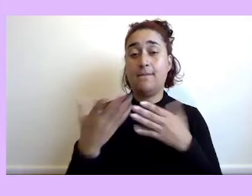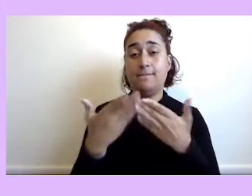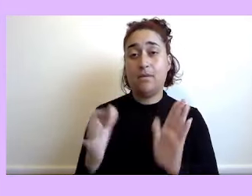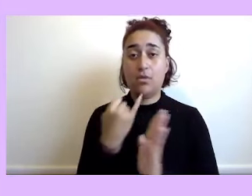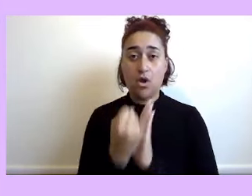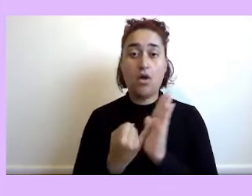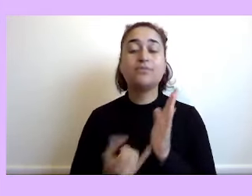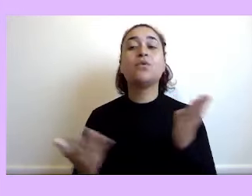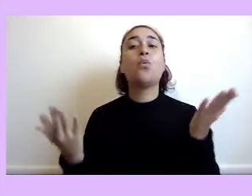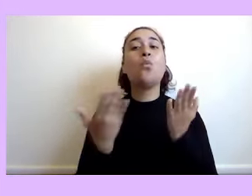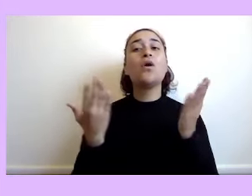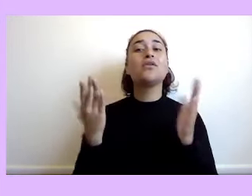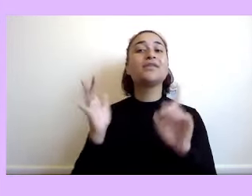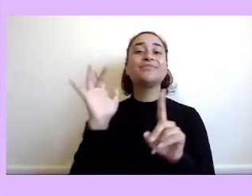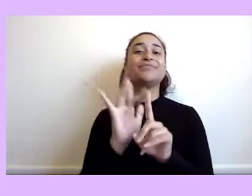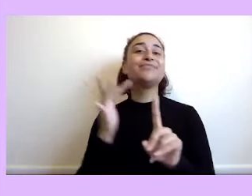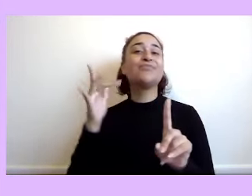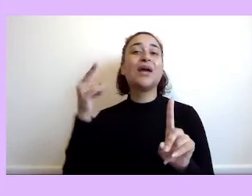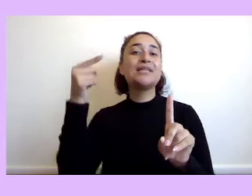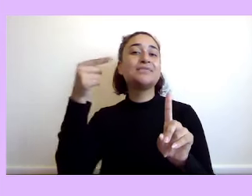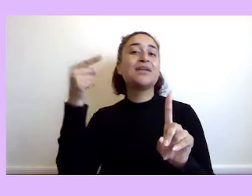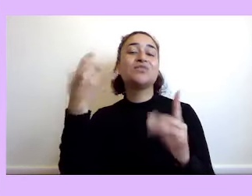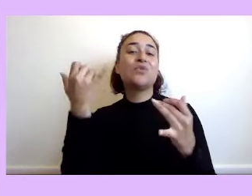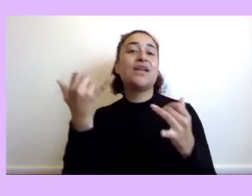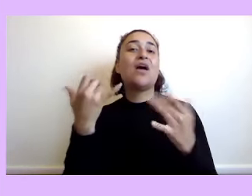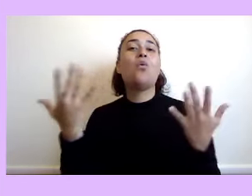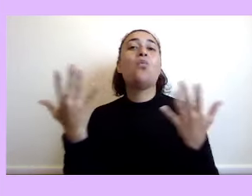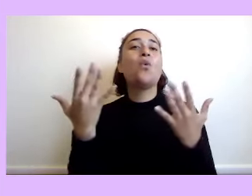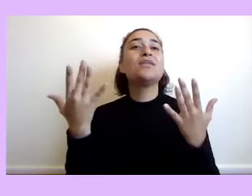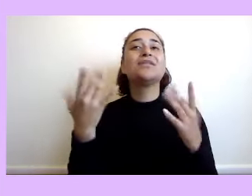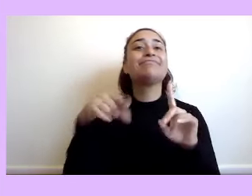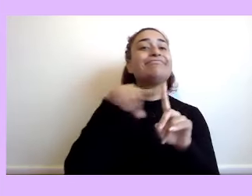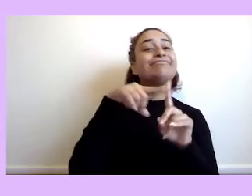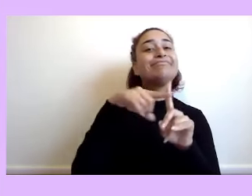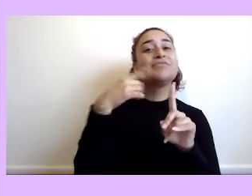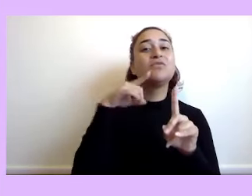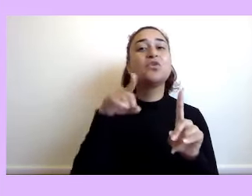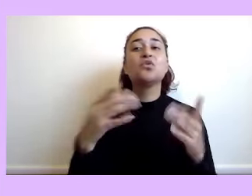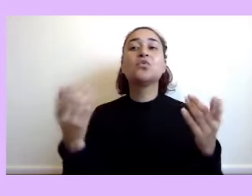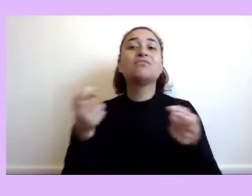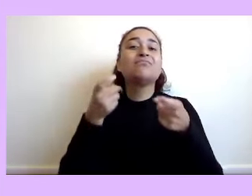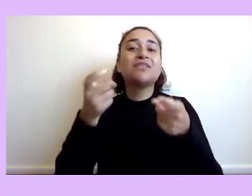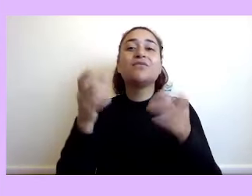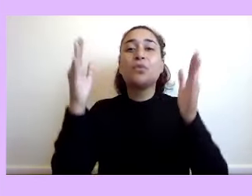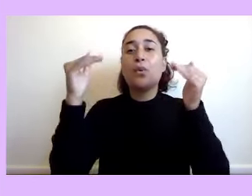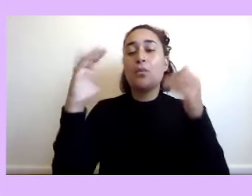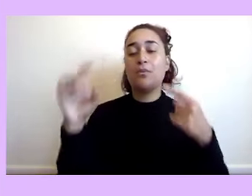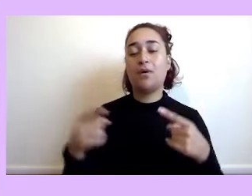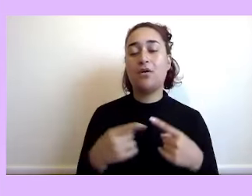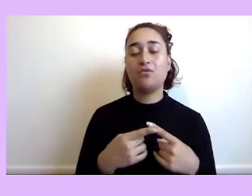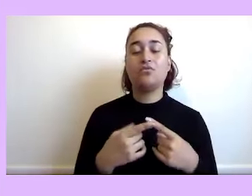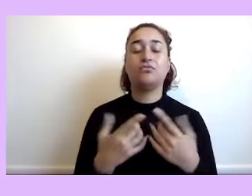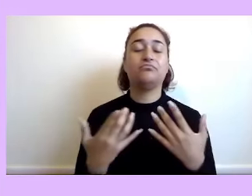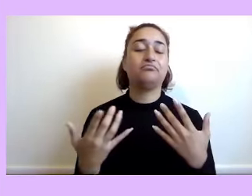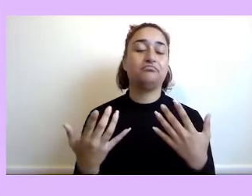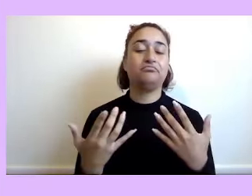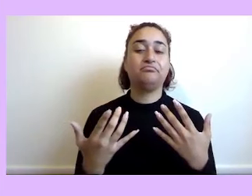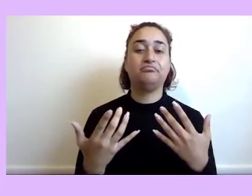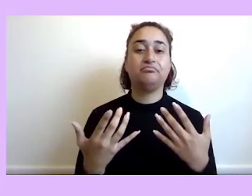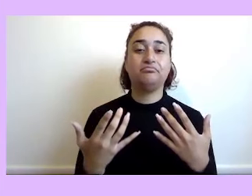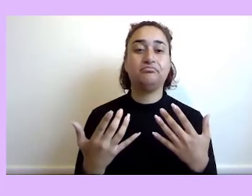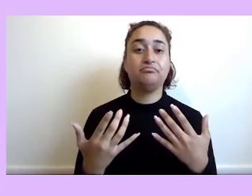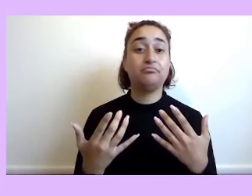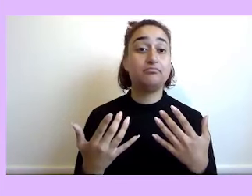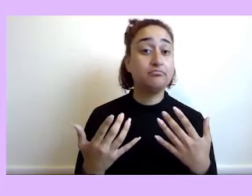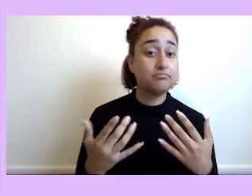what are the bright spots for you right now? What's exciting for you? What's given you hope about public art?